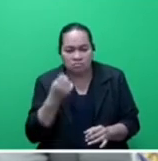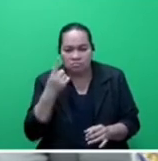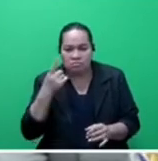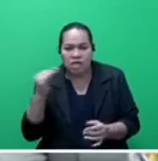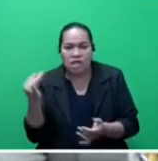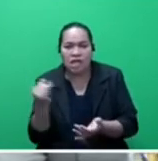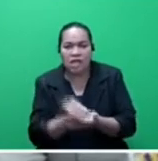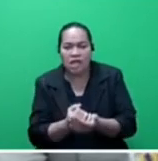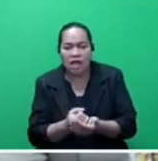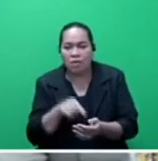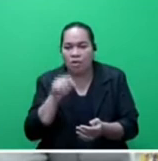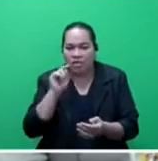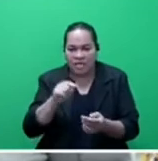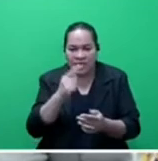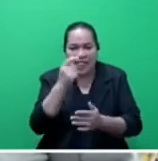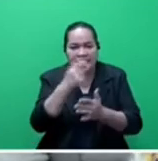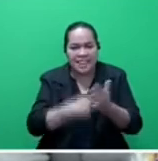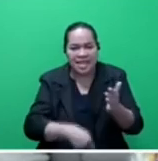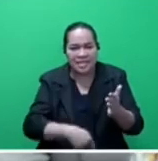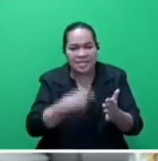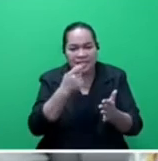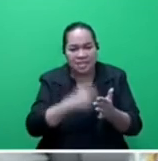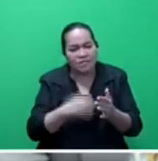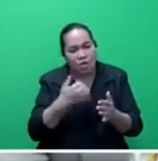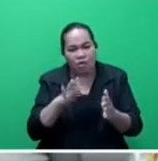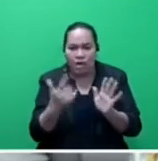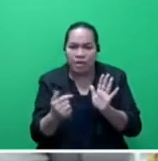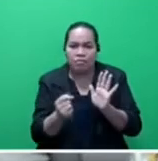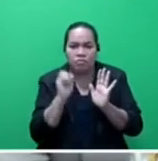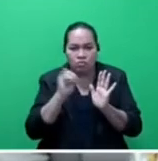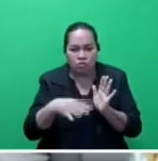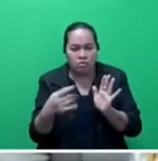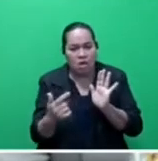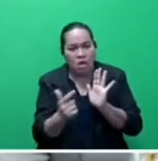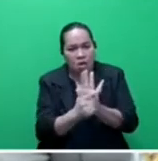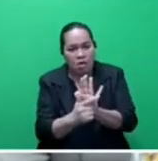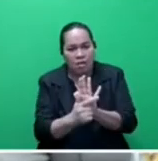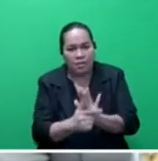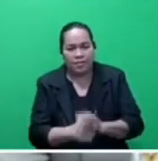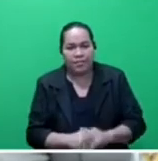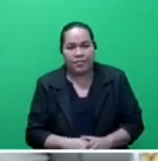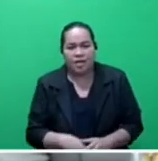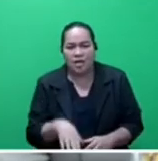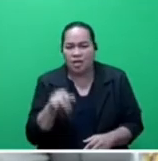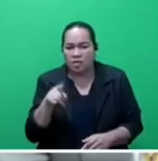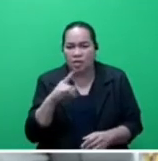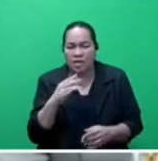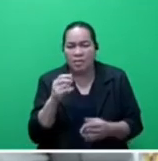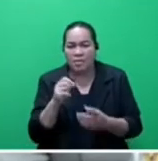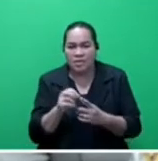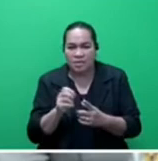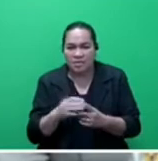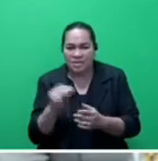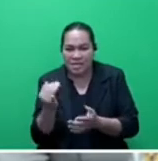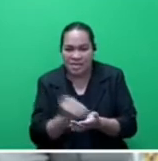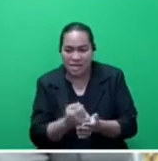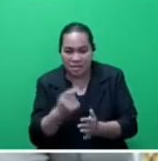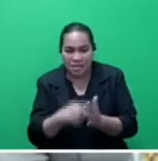this taxation that was legislated. There is the presumptive income tax legislated